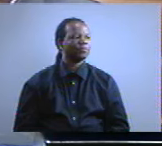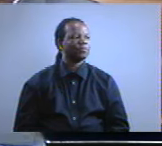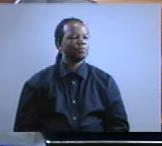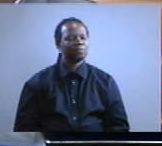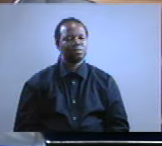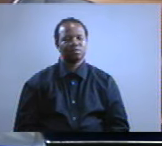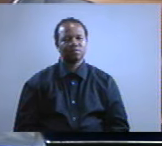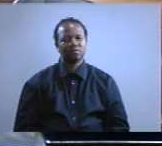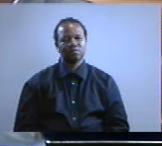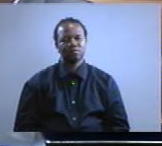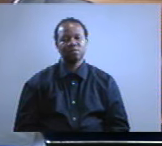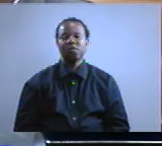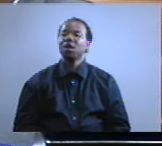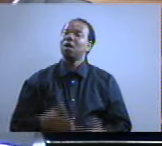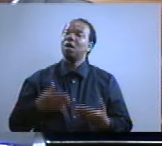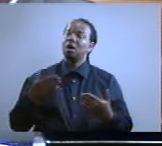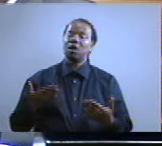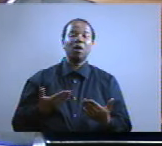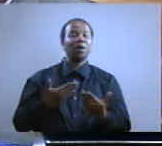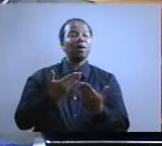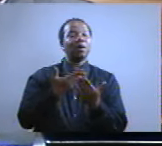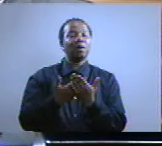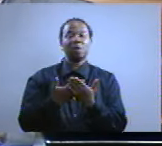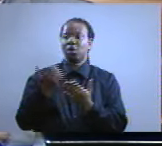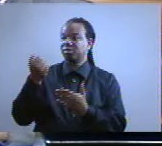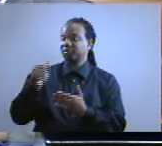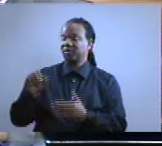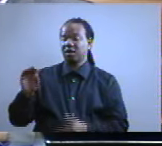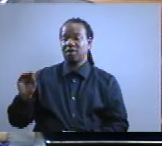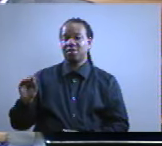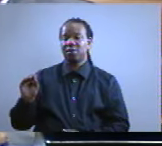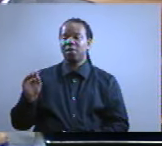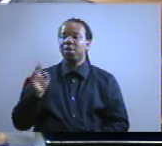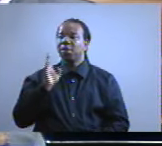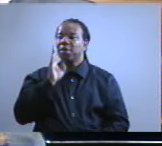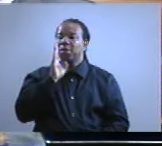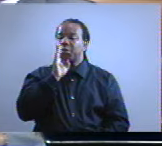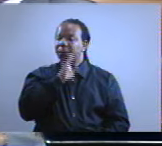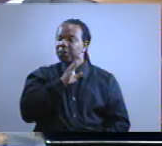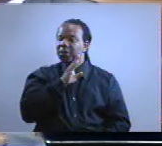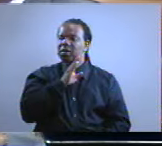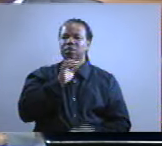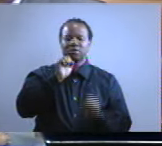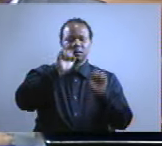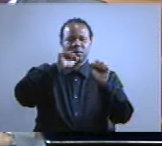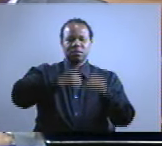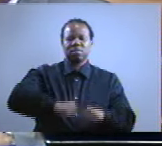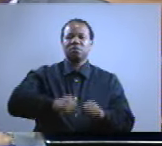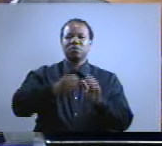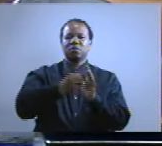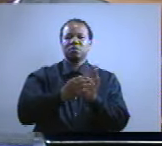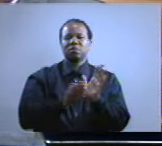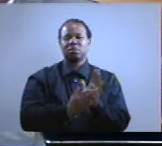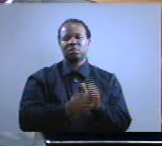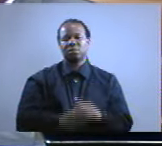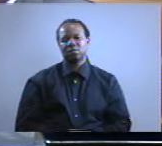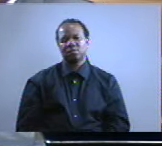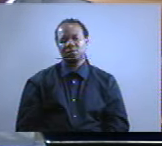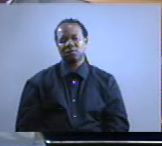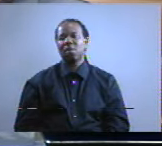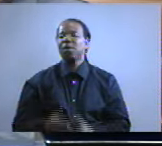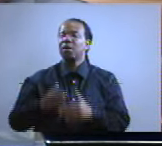And I'll put the motion. There are any objections? Certainly can't be any. No objections agreed to. Are